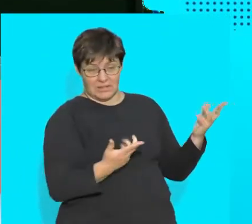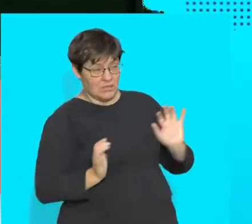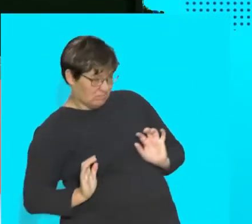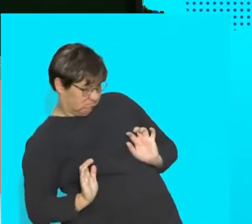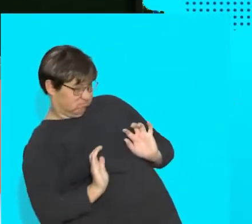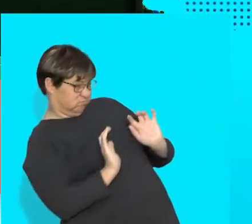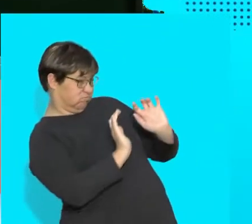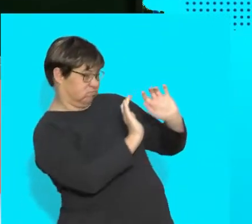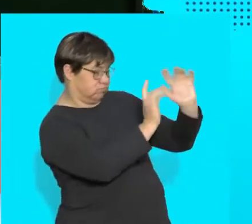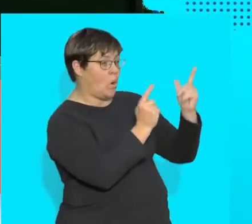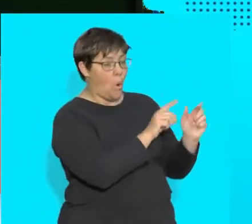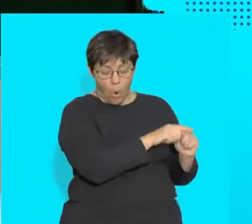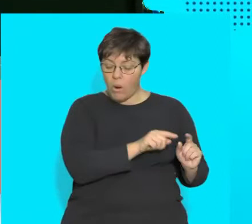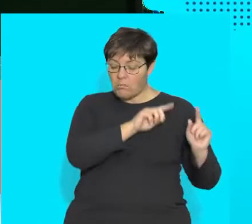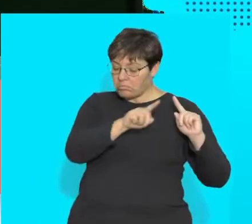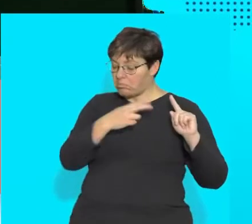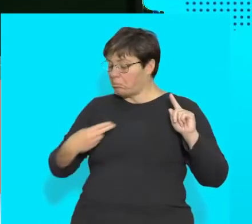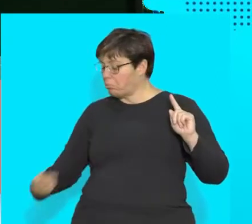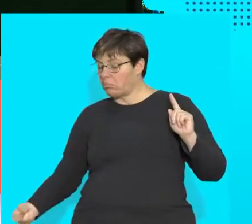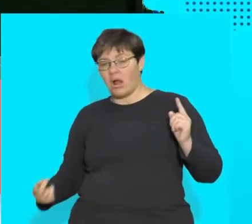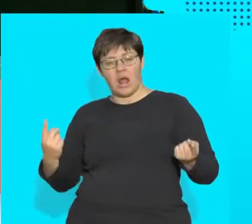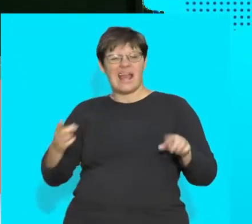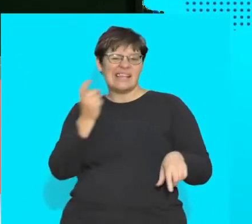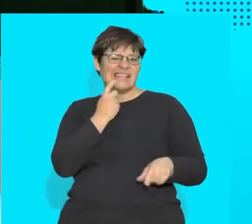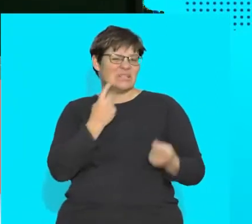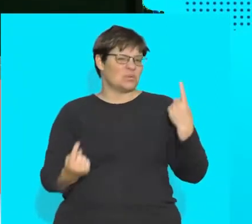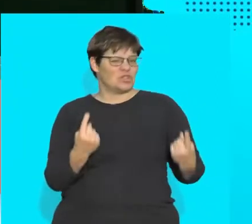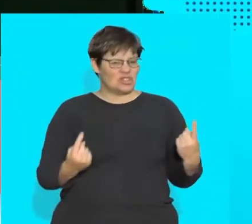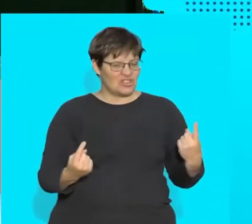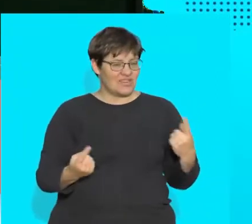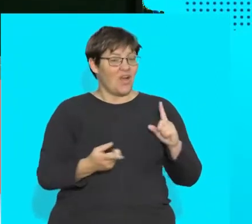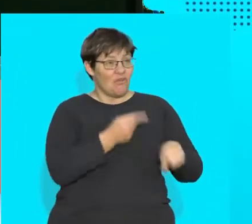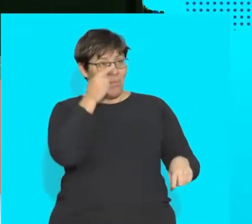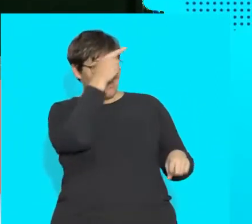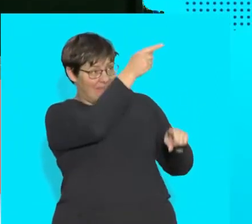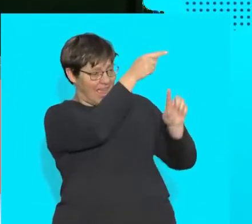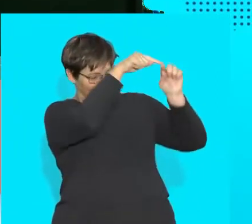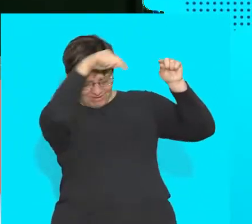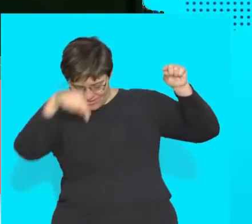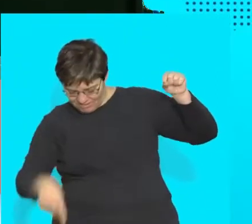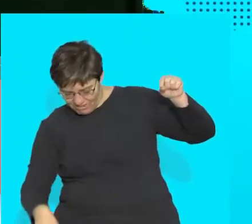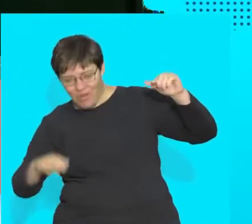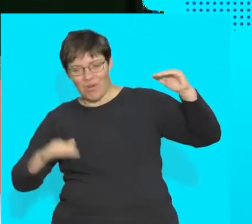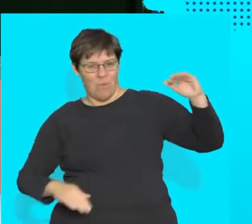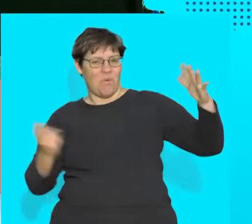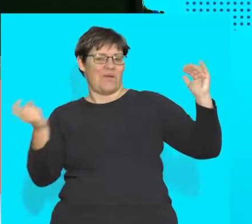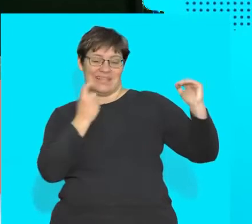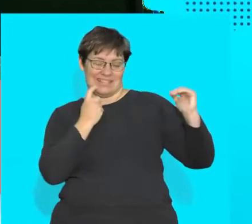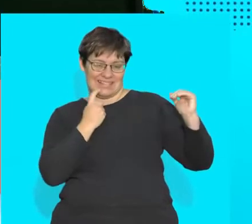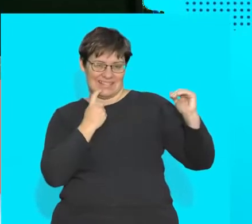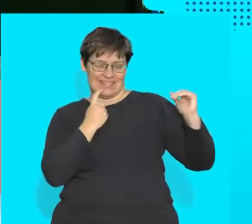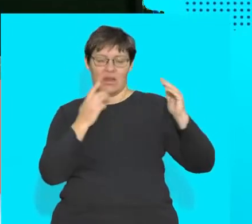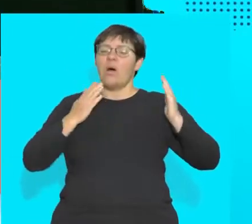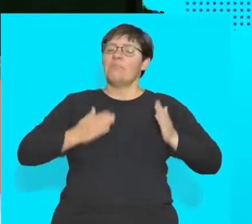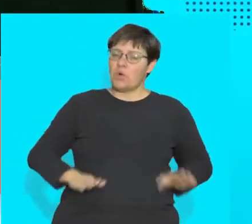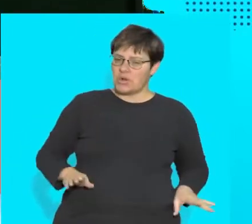the hill or to get things down the hill? And the easiest is to go from a high to a low. And